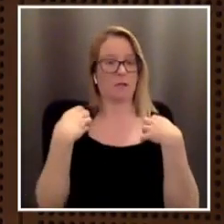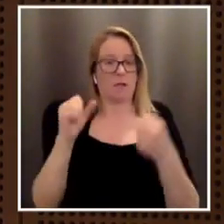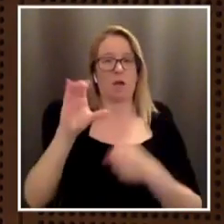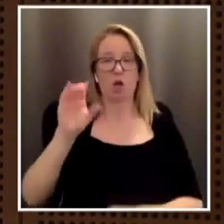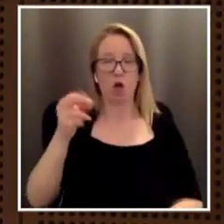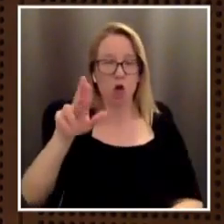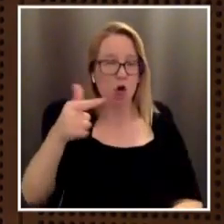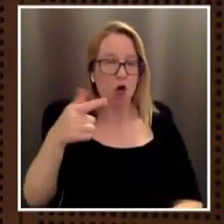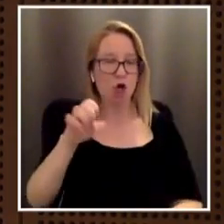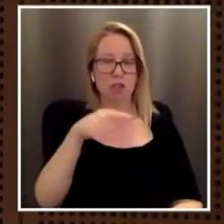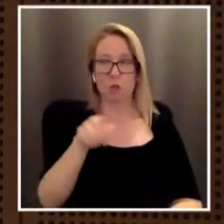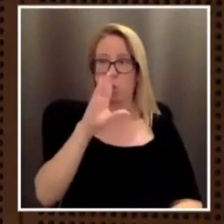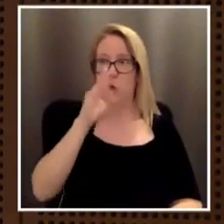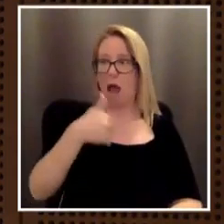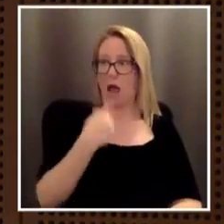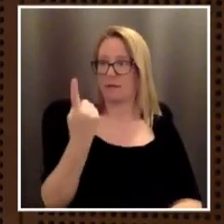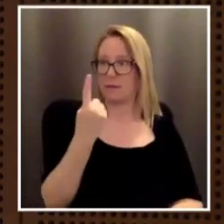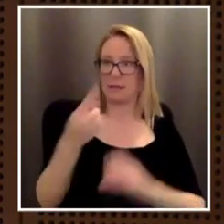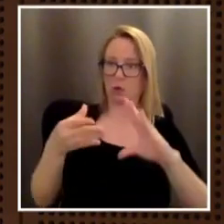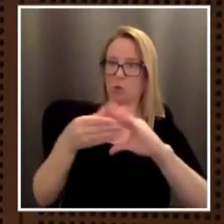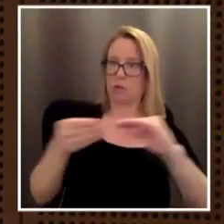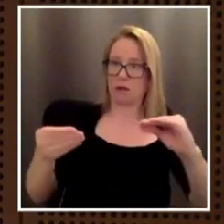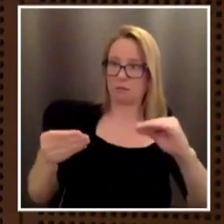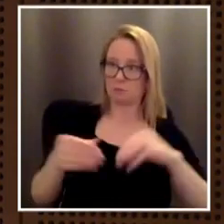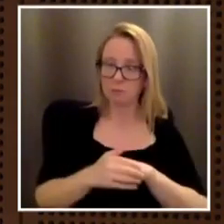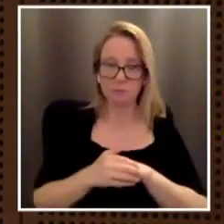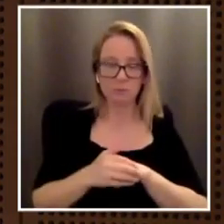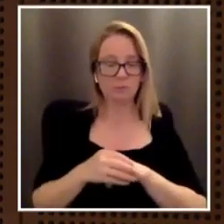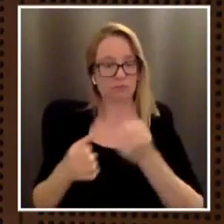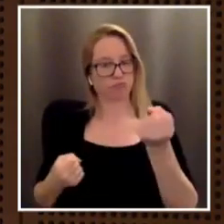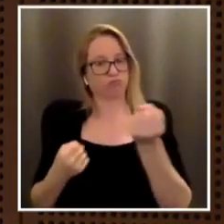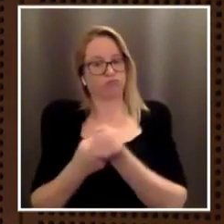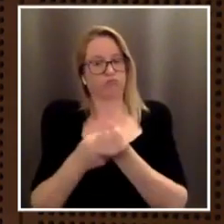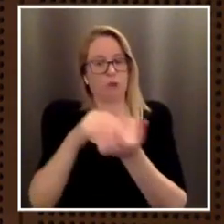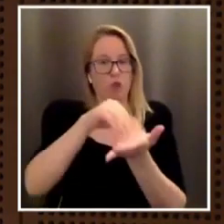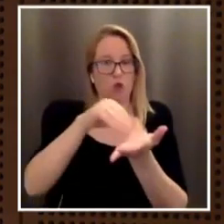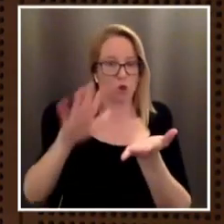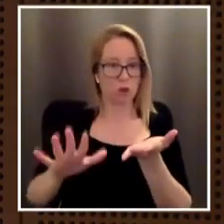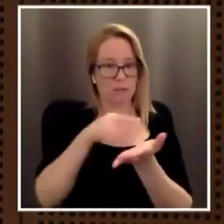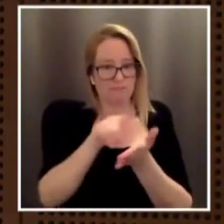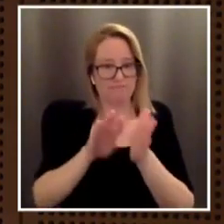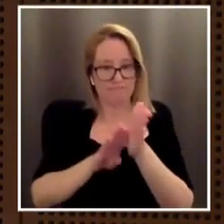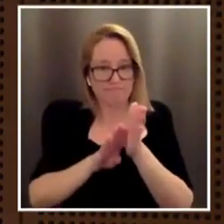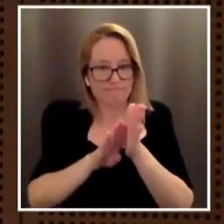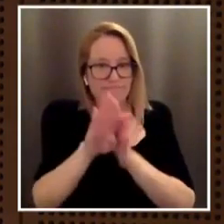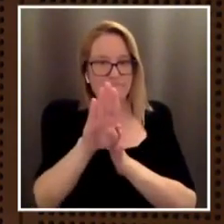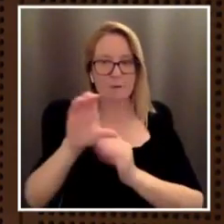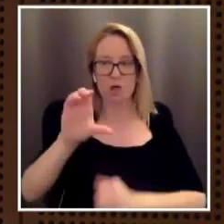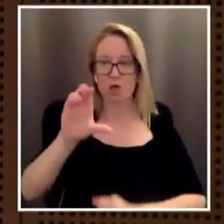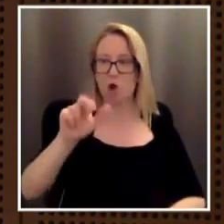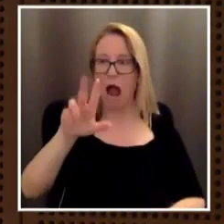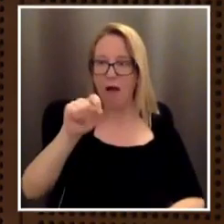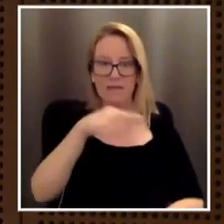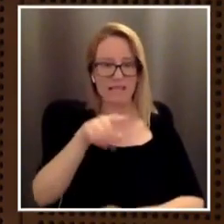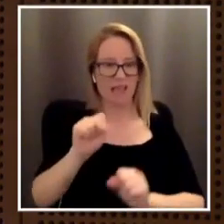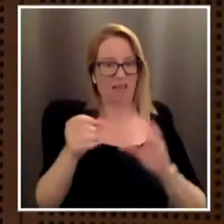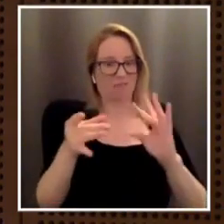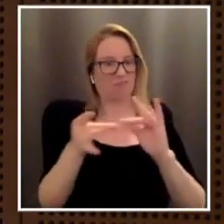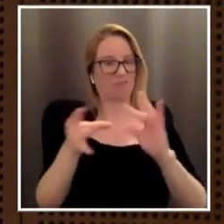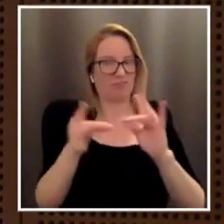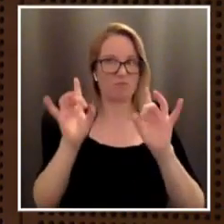to have something to say and then support them in developing the craft to say it